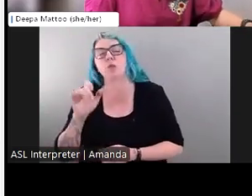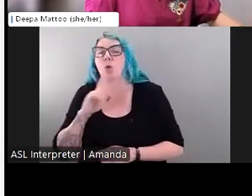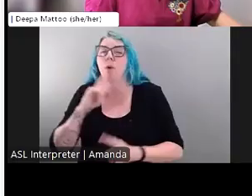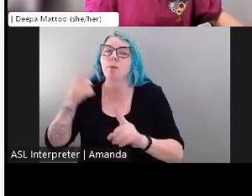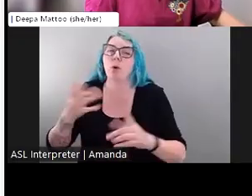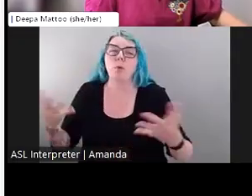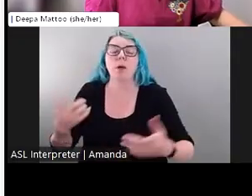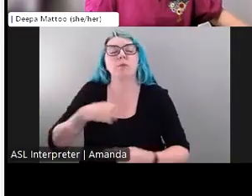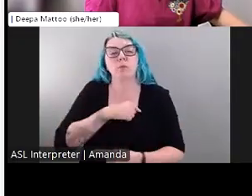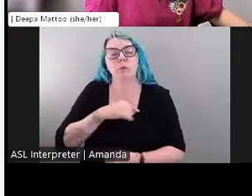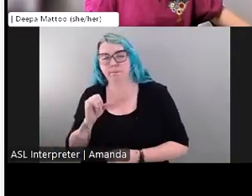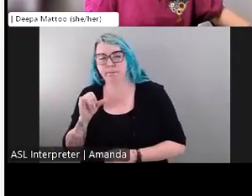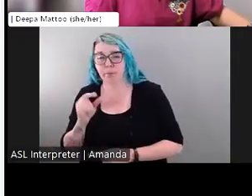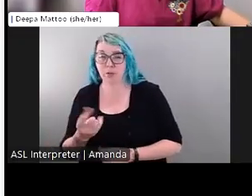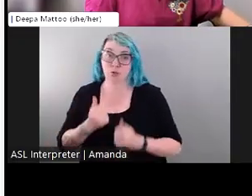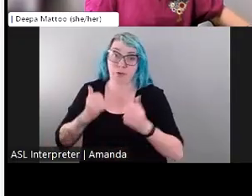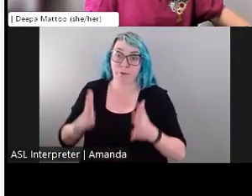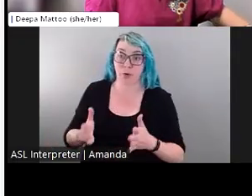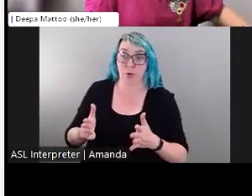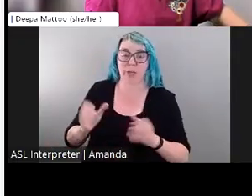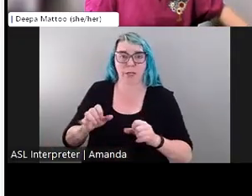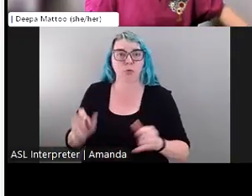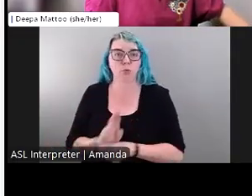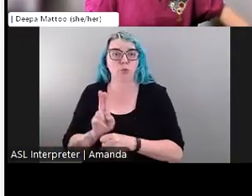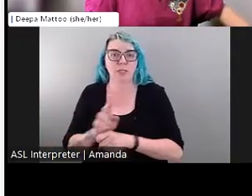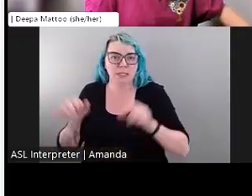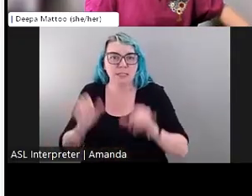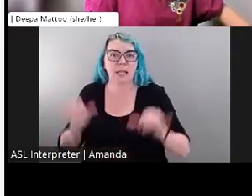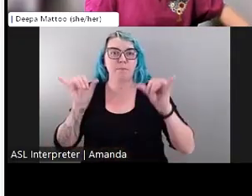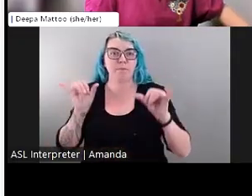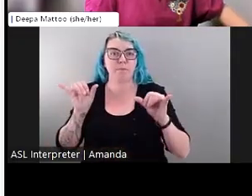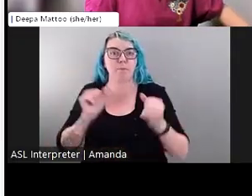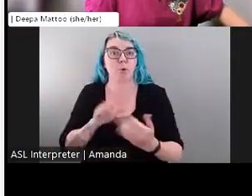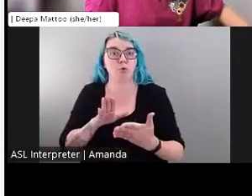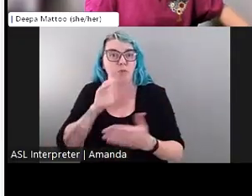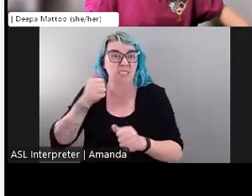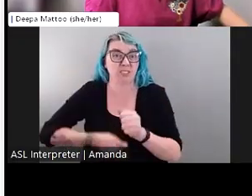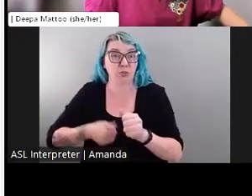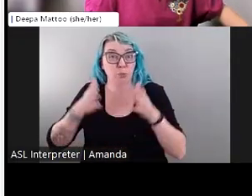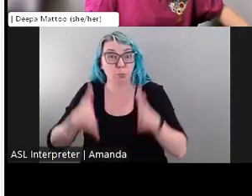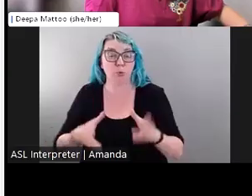when we're assessing a survivor's risk. And we have to understand that there may be many different factors at play.